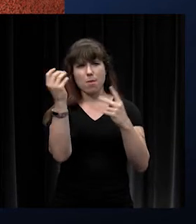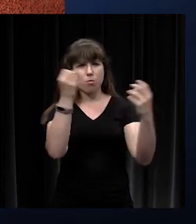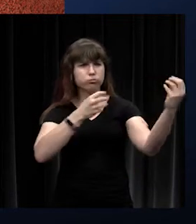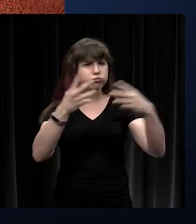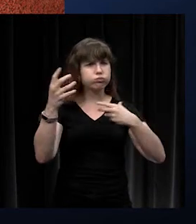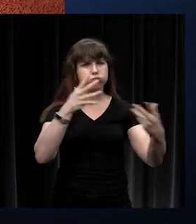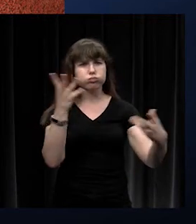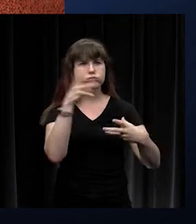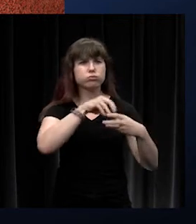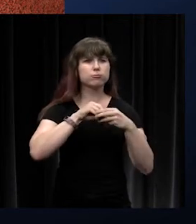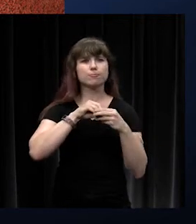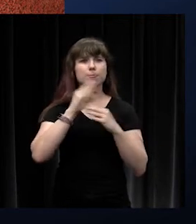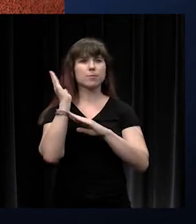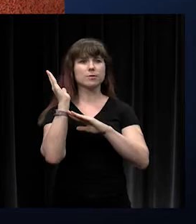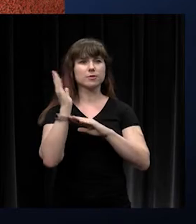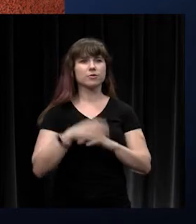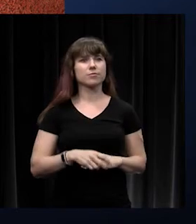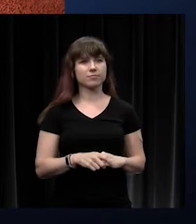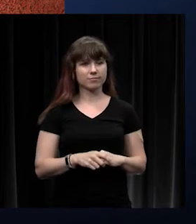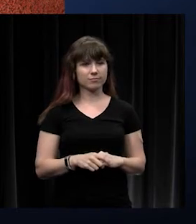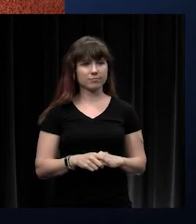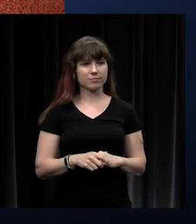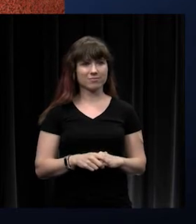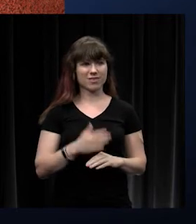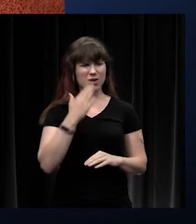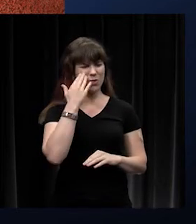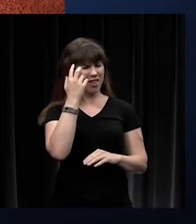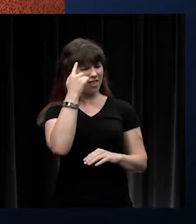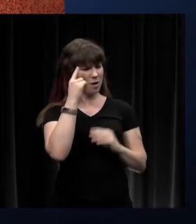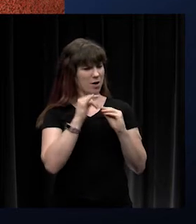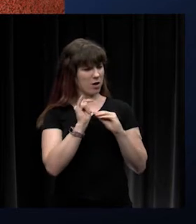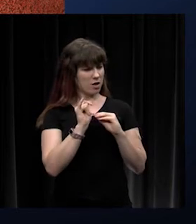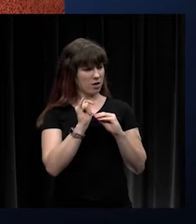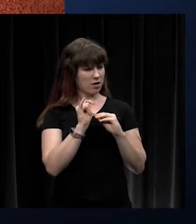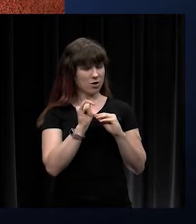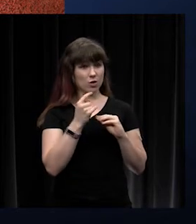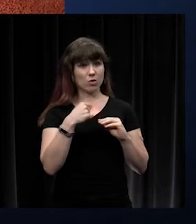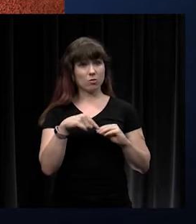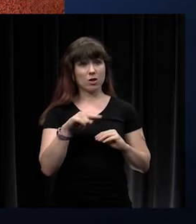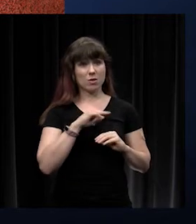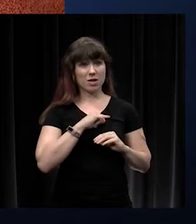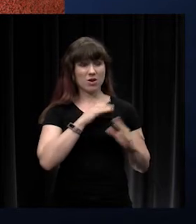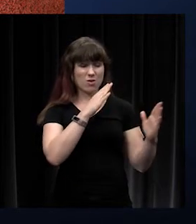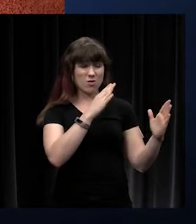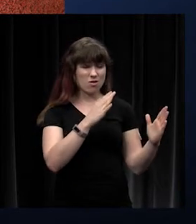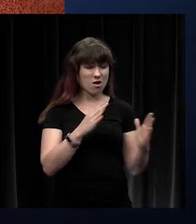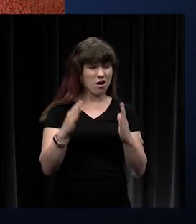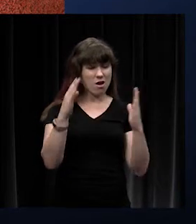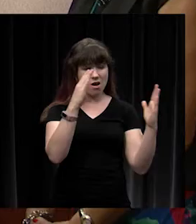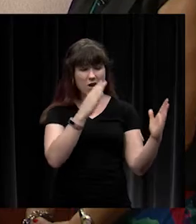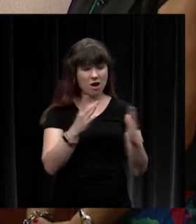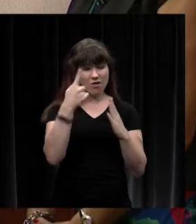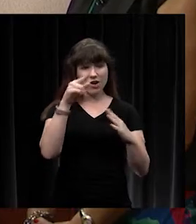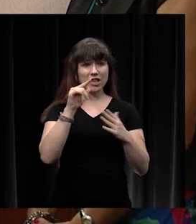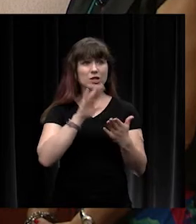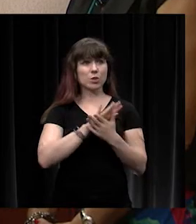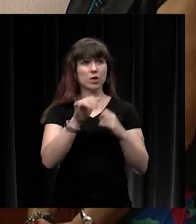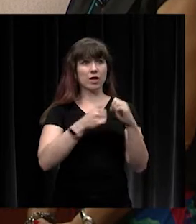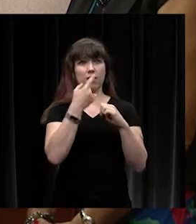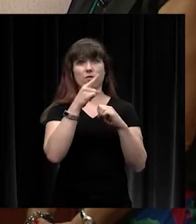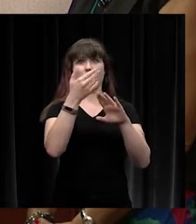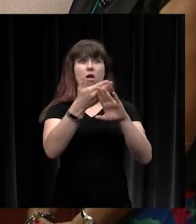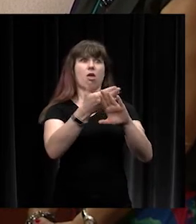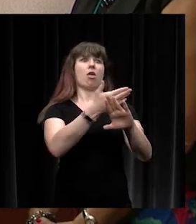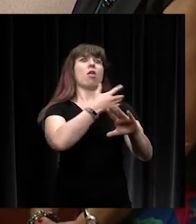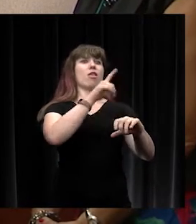overview presentation here this evening. You know, you really think about it, we have been preparing for the 2016-17 school year for some time.